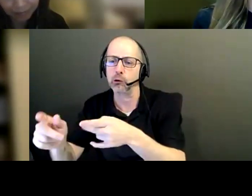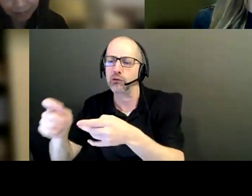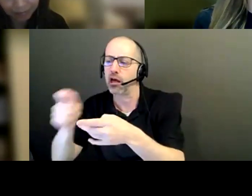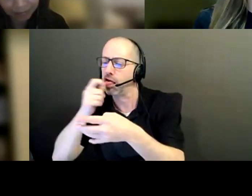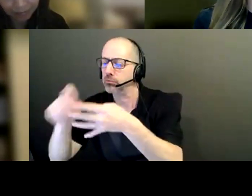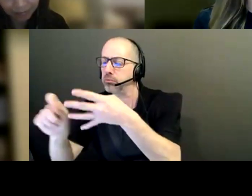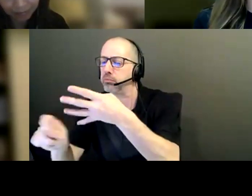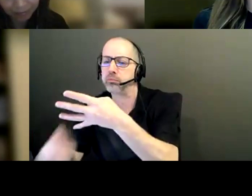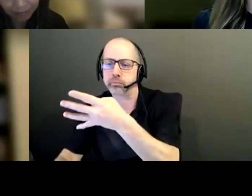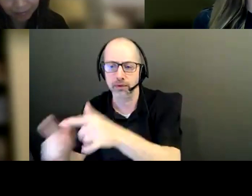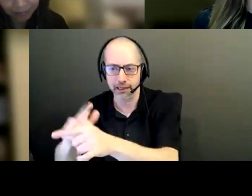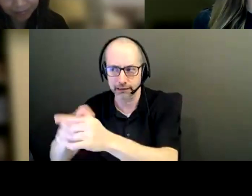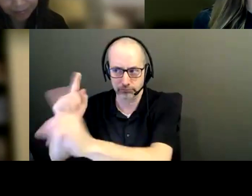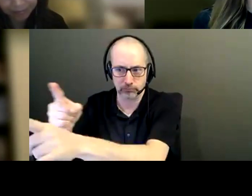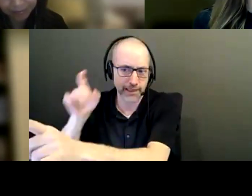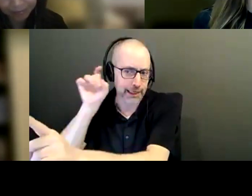about hearing aids.